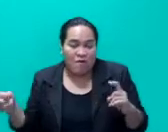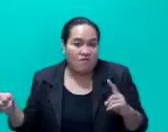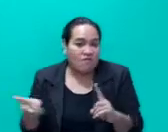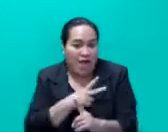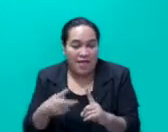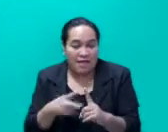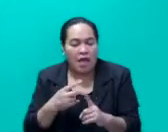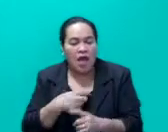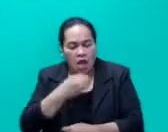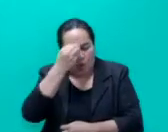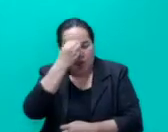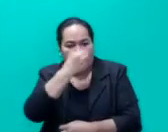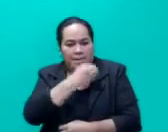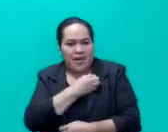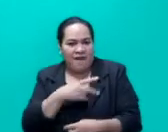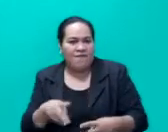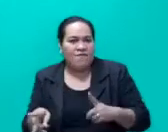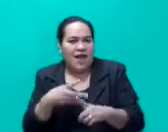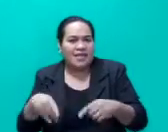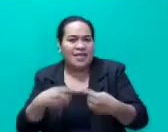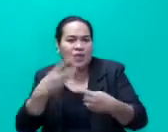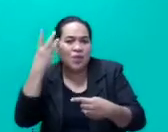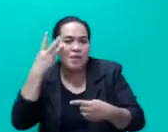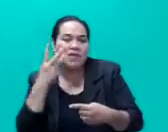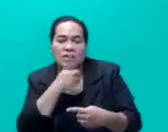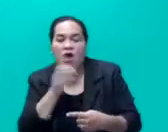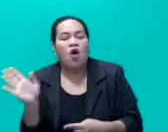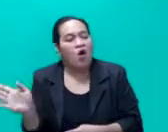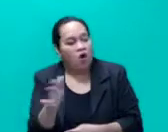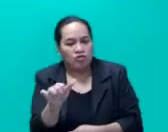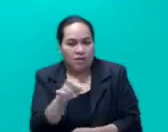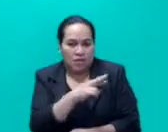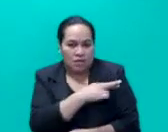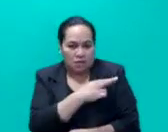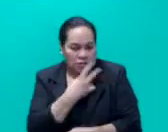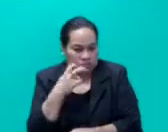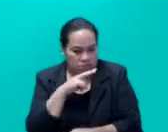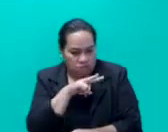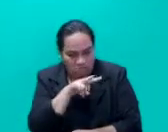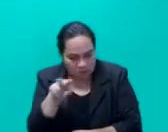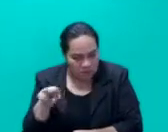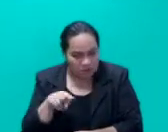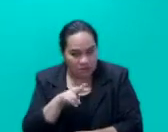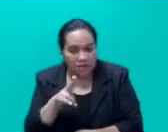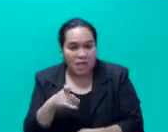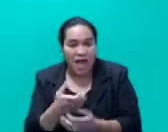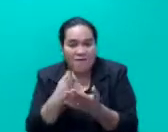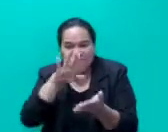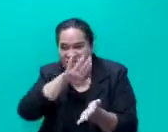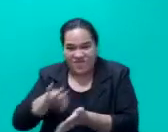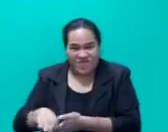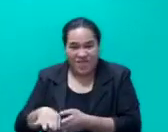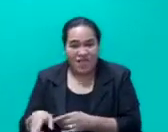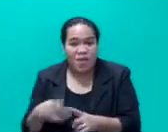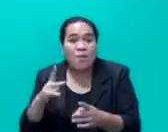We believe that violence against women and girls is everyone's responsibility. Mr. Speaker, the Elimination of Violence Against Women